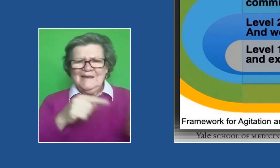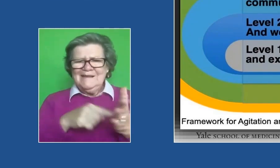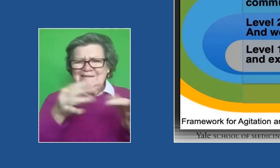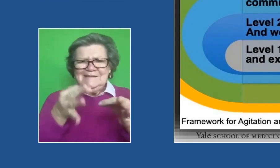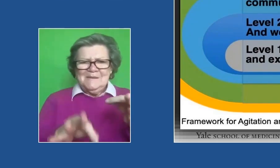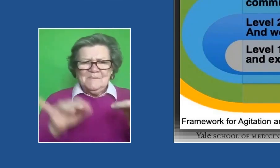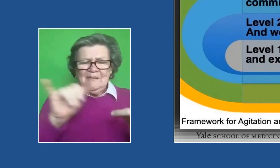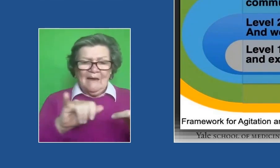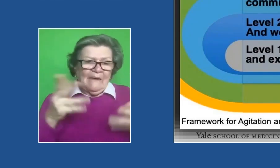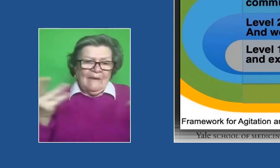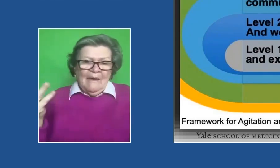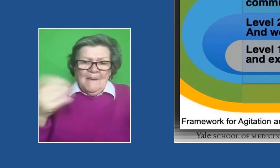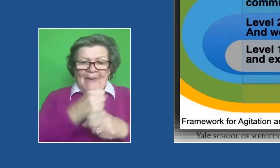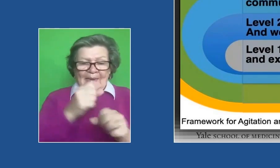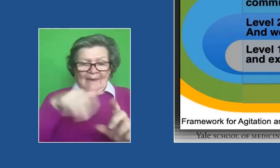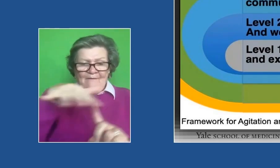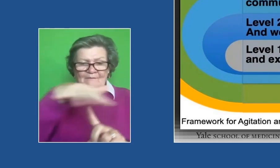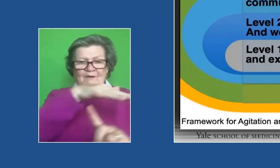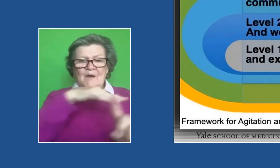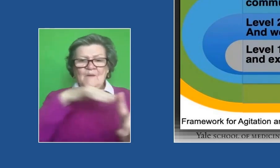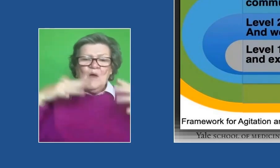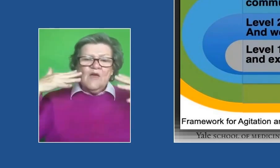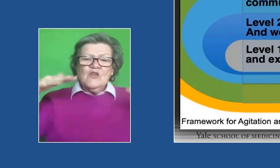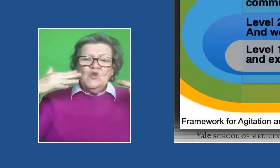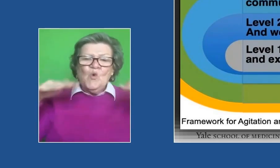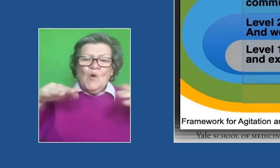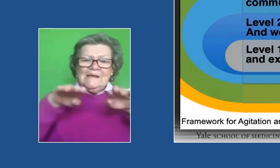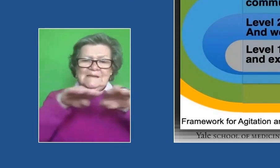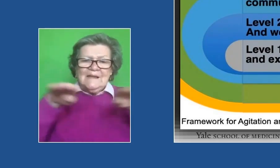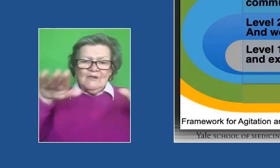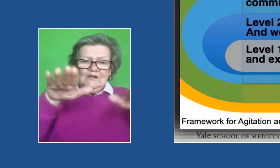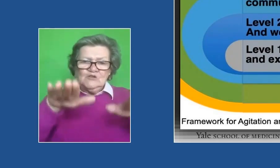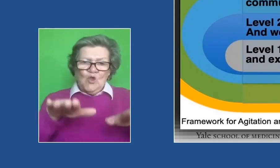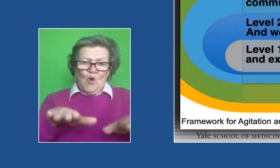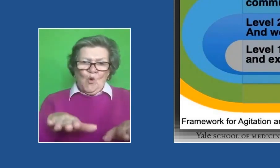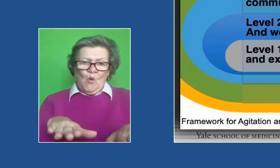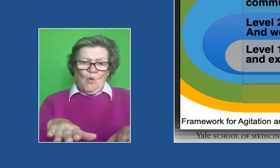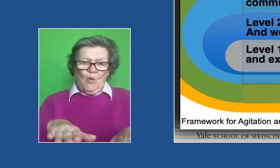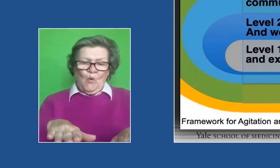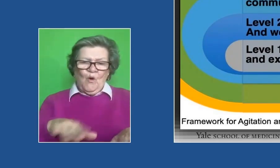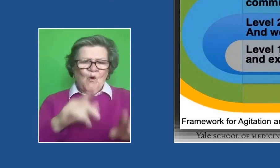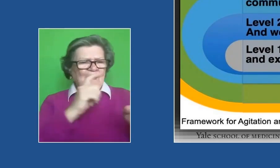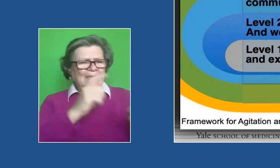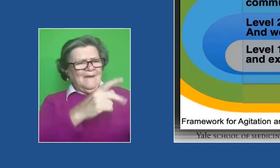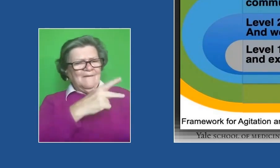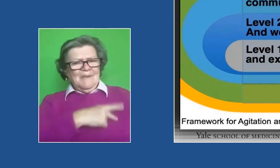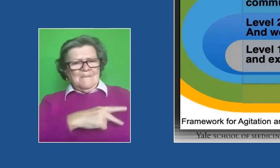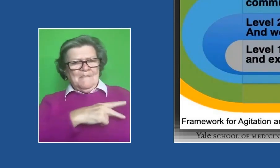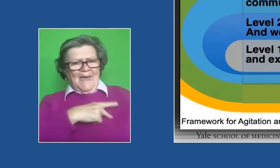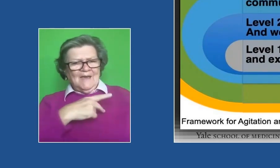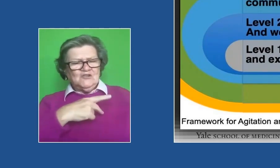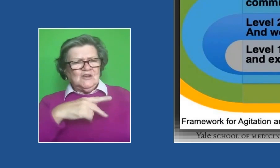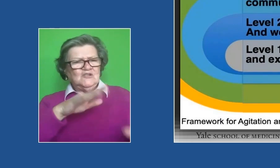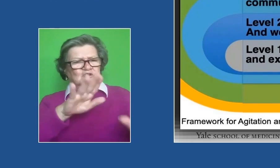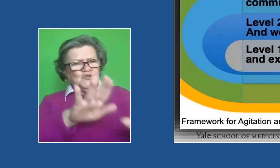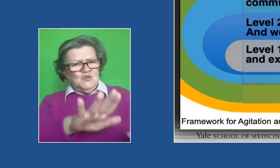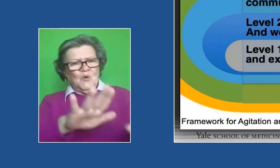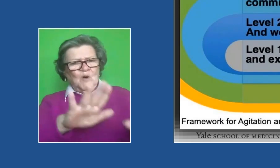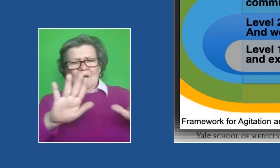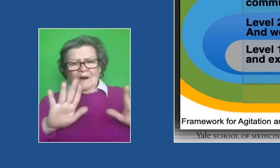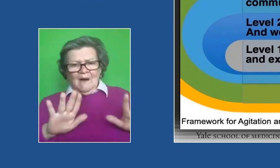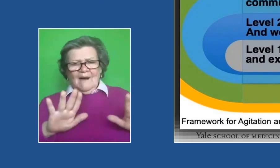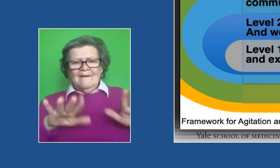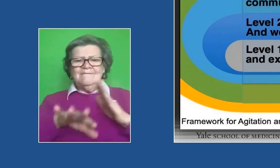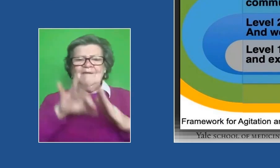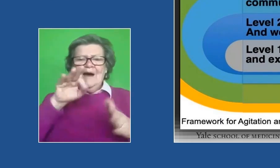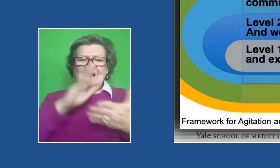creating an environment where noise level is low, or giving them a chance to reprieve and find some solace